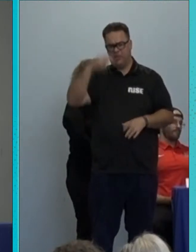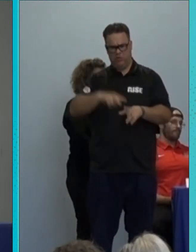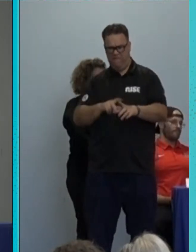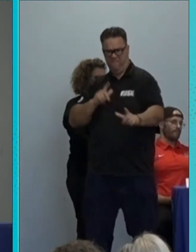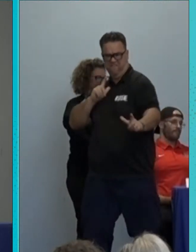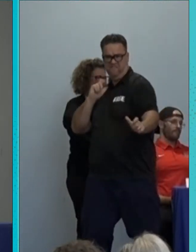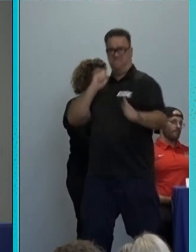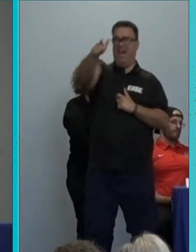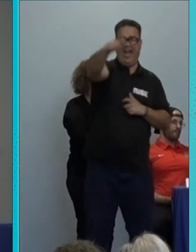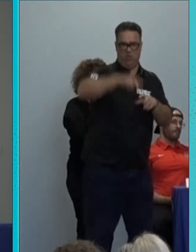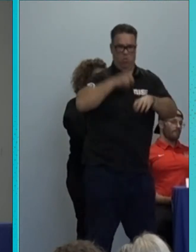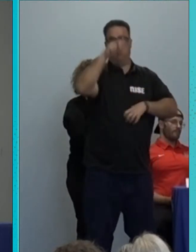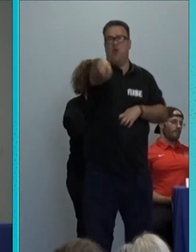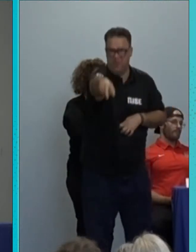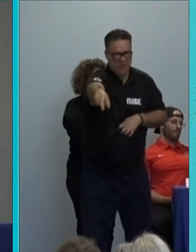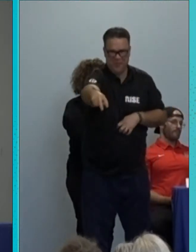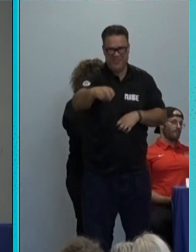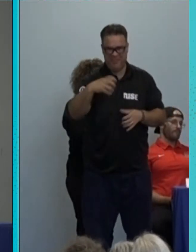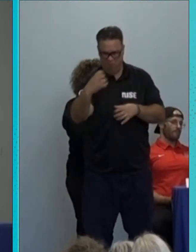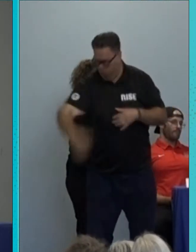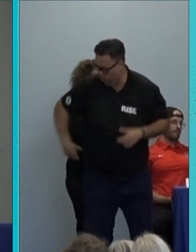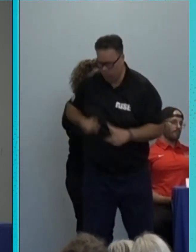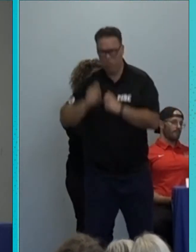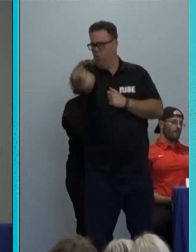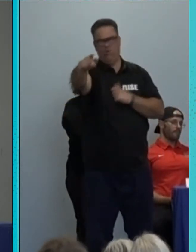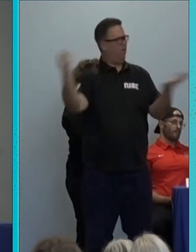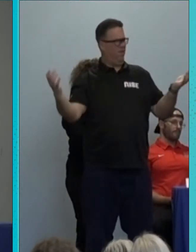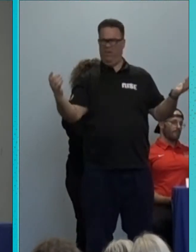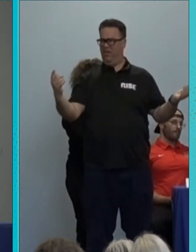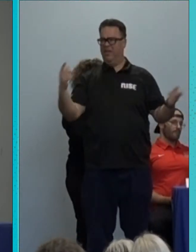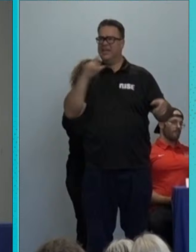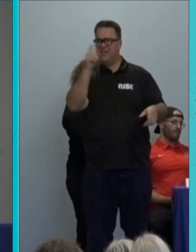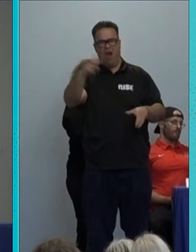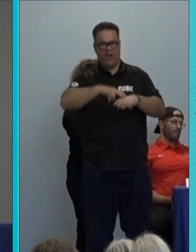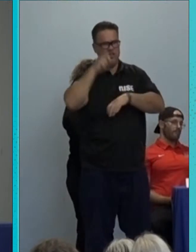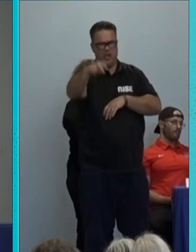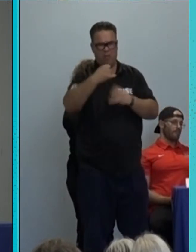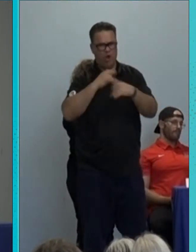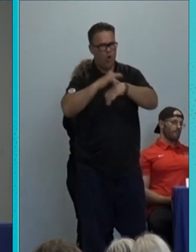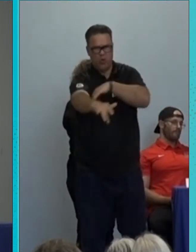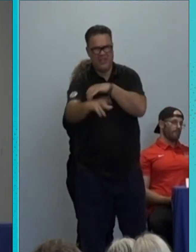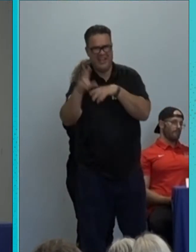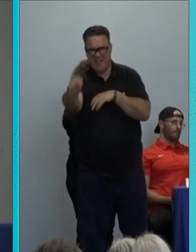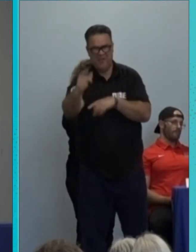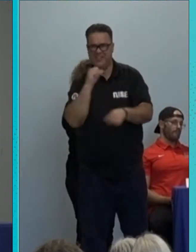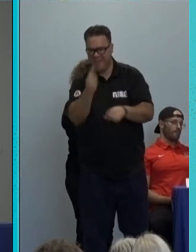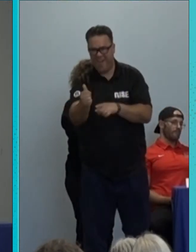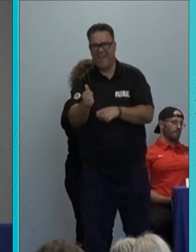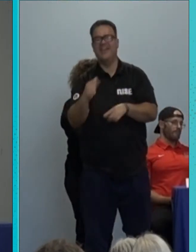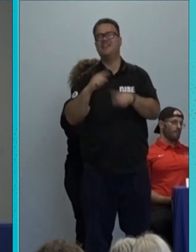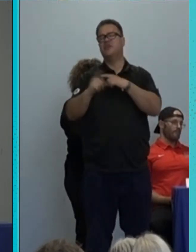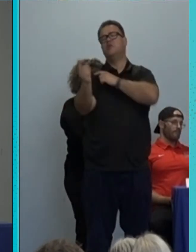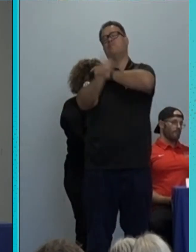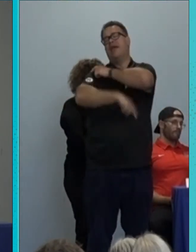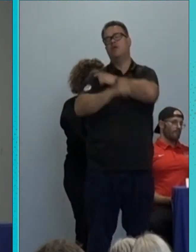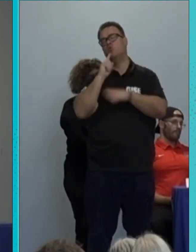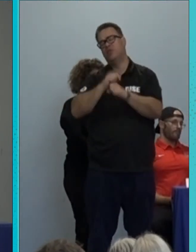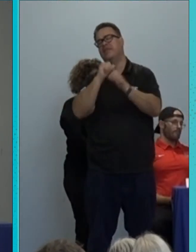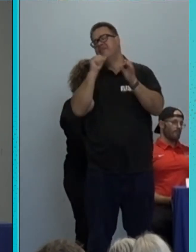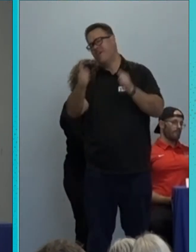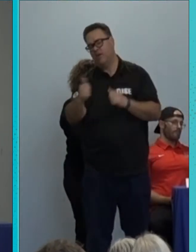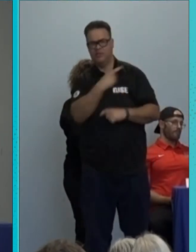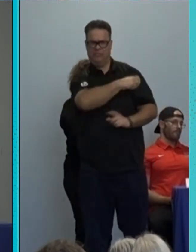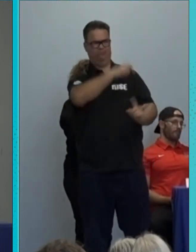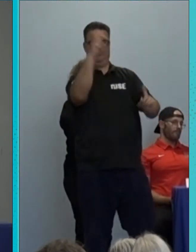someone could be that fast off of the ball. He did not jump off sides. So that was Keith Adams as a high